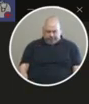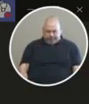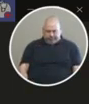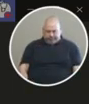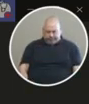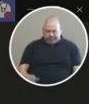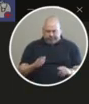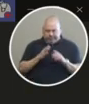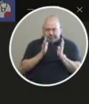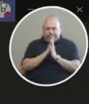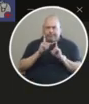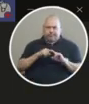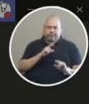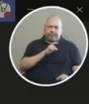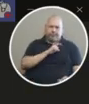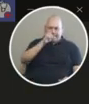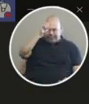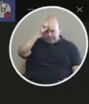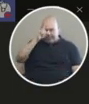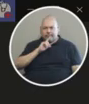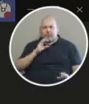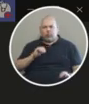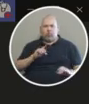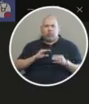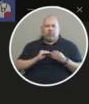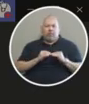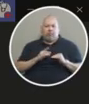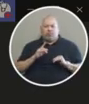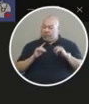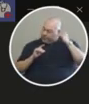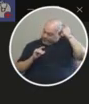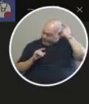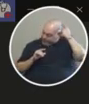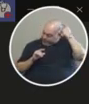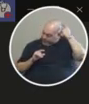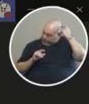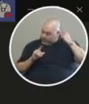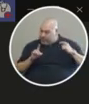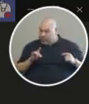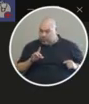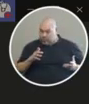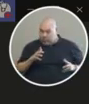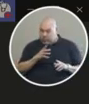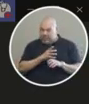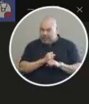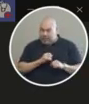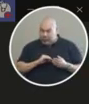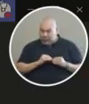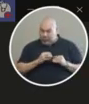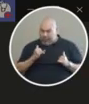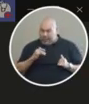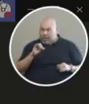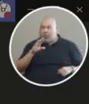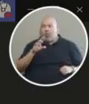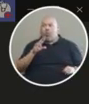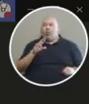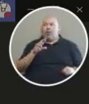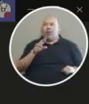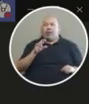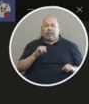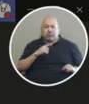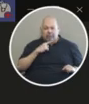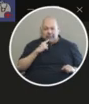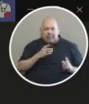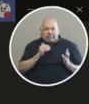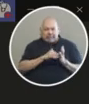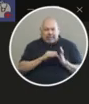first responders, and I was told they didn't have any numbers to it. Did you just get those numbers right now, or could you repeat